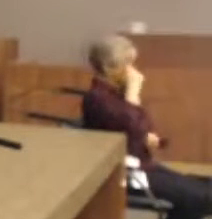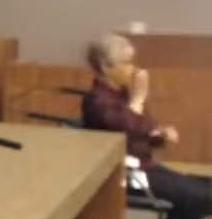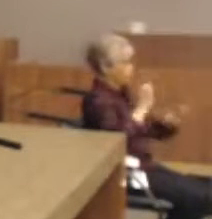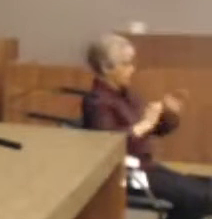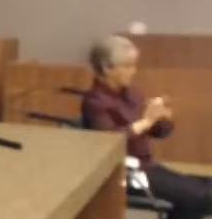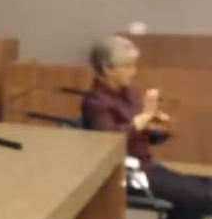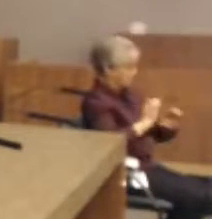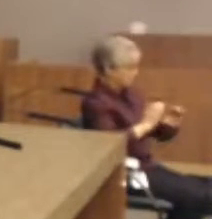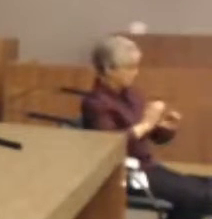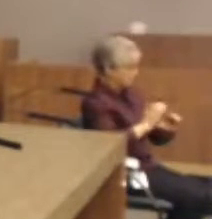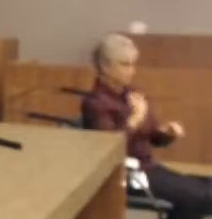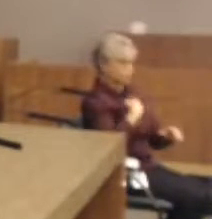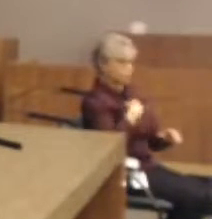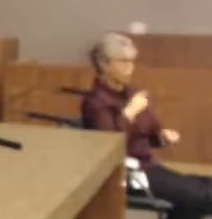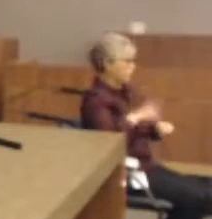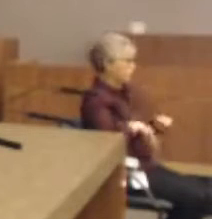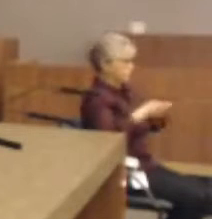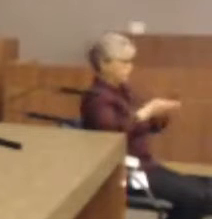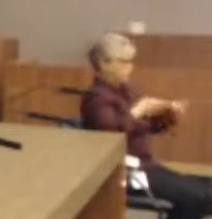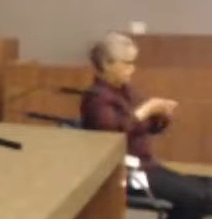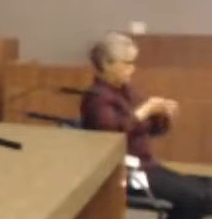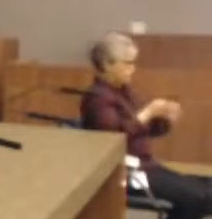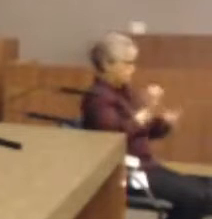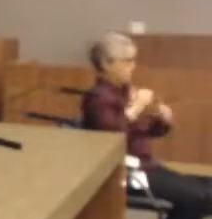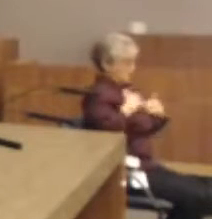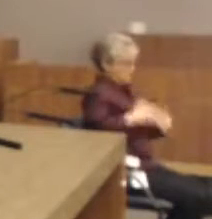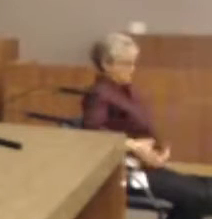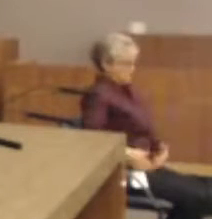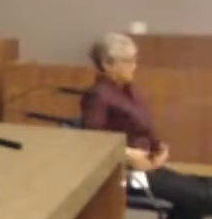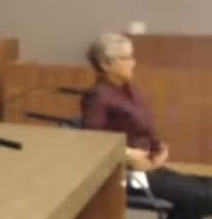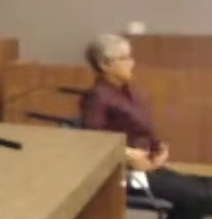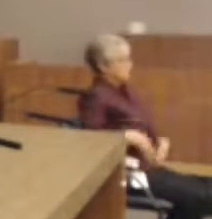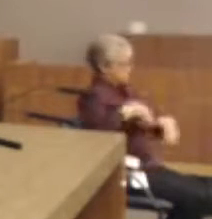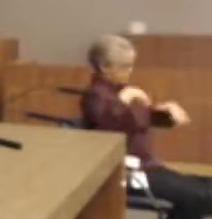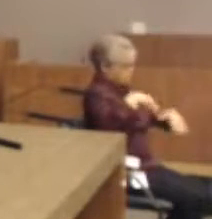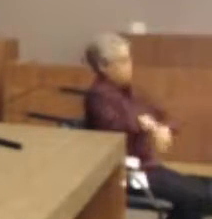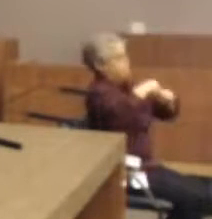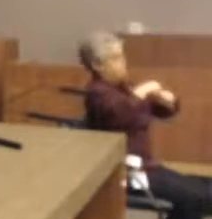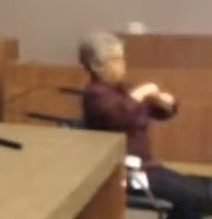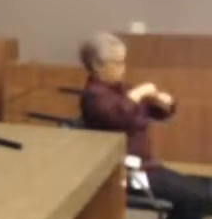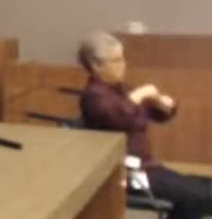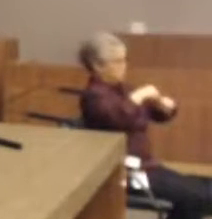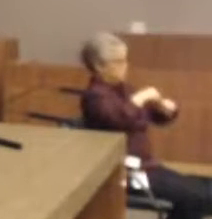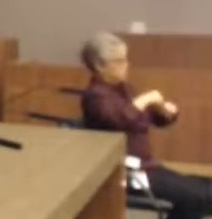don't control it. Our body kicks in and takes over and is trying to survive.